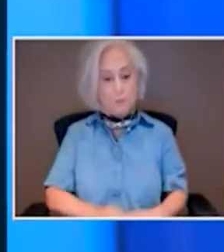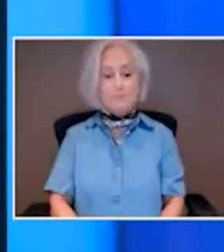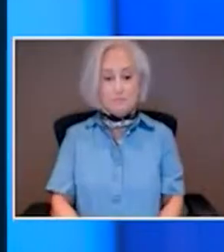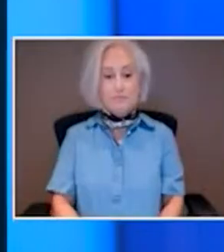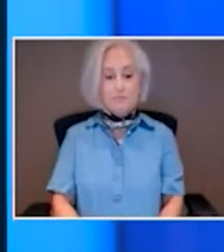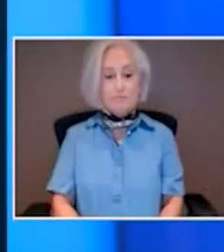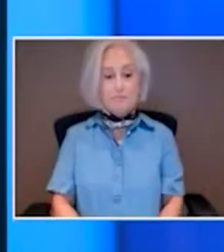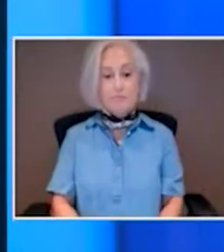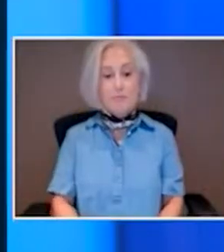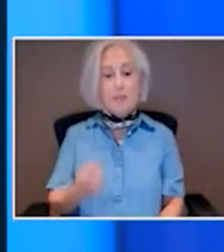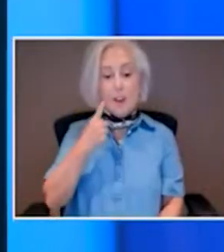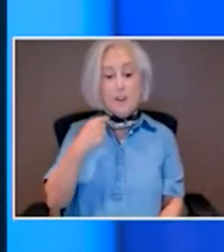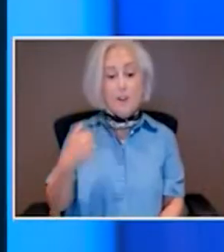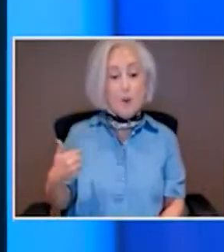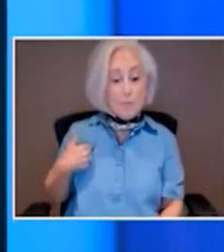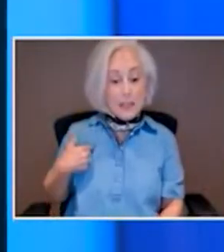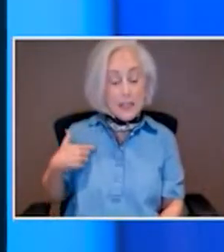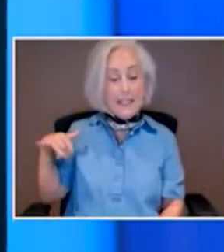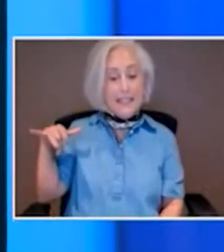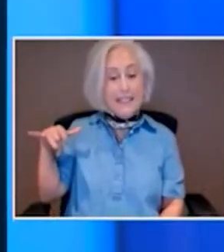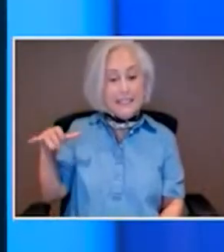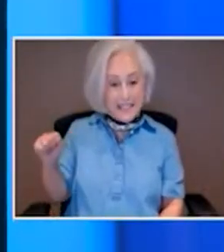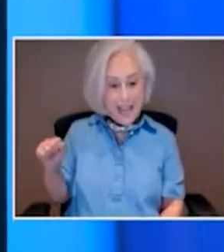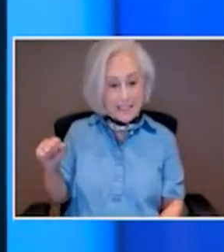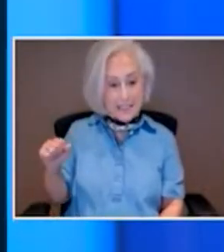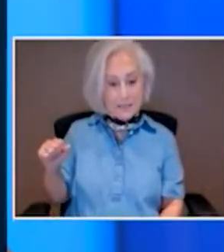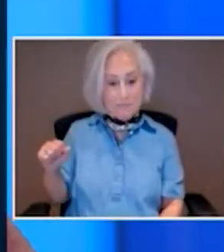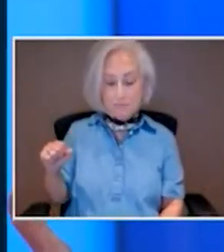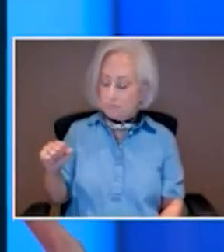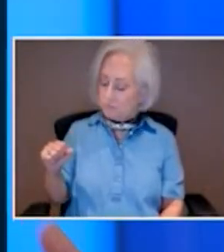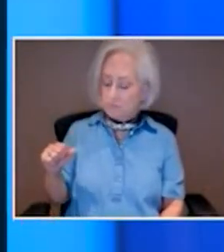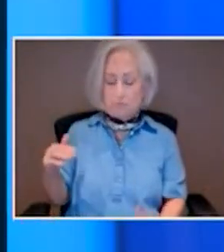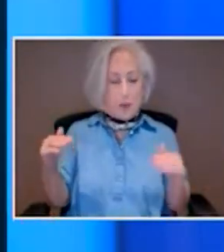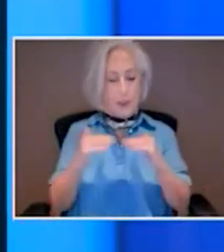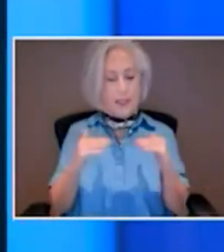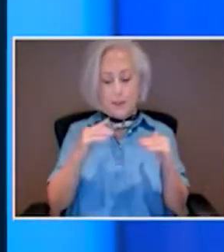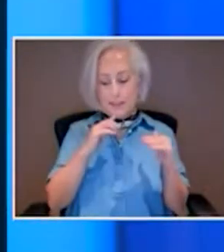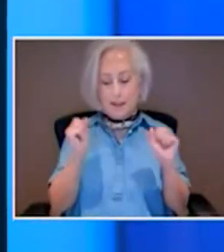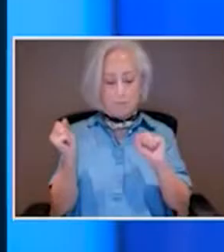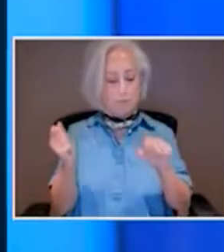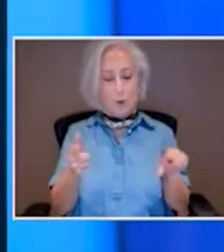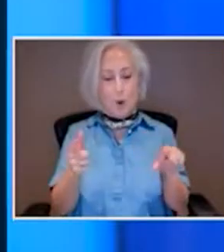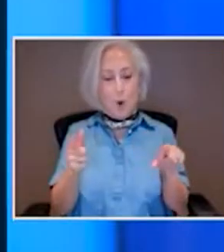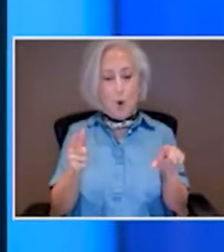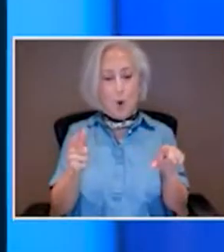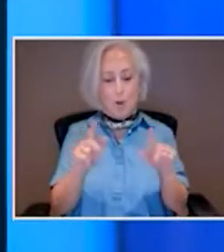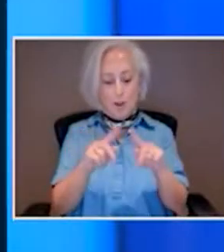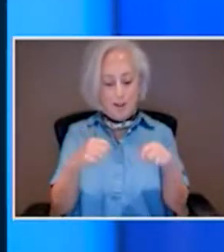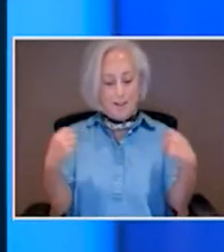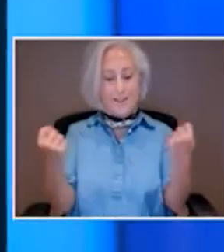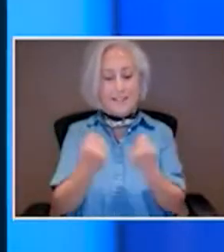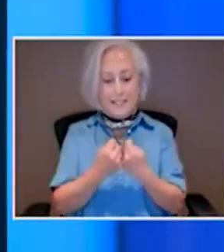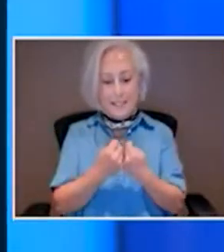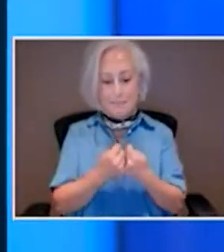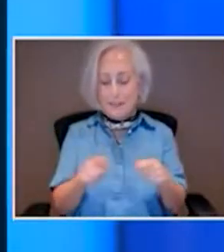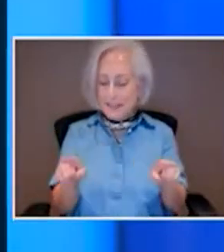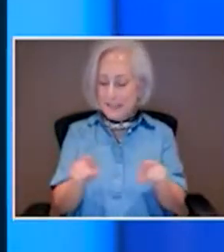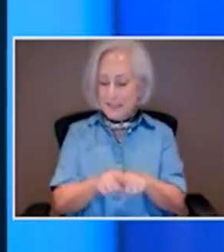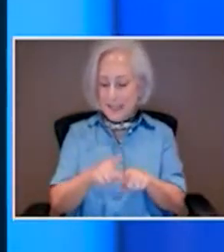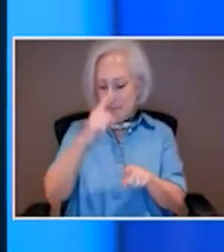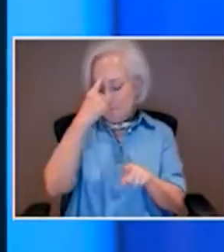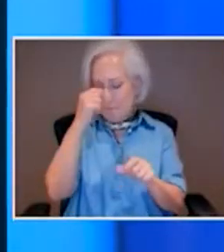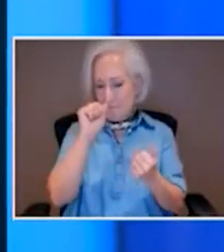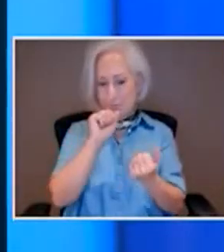me, yes, and I would equally say the entire team that I am very privileged to work with has that same mentality. But, you